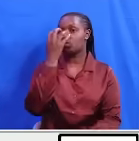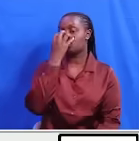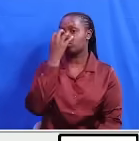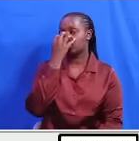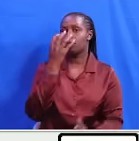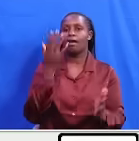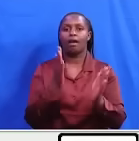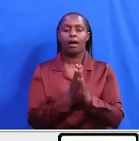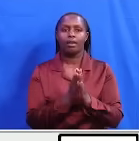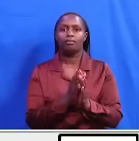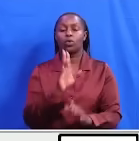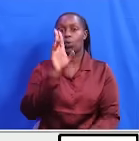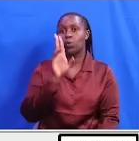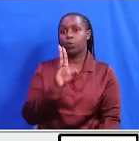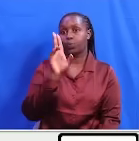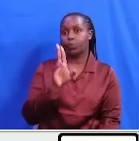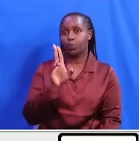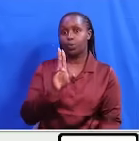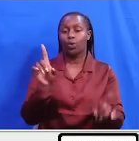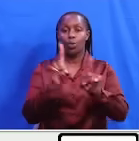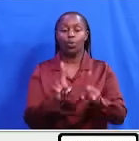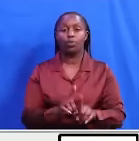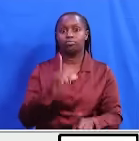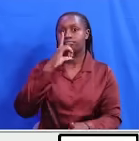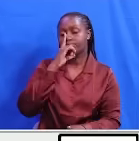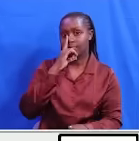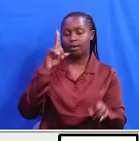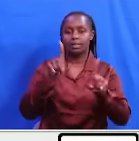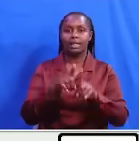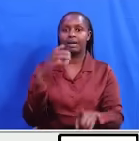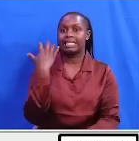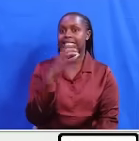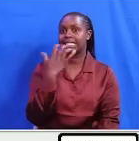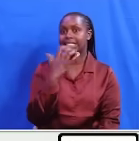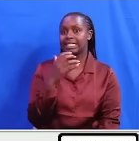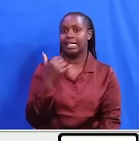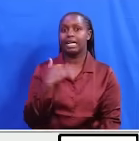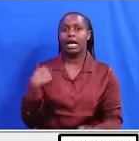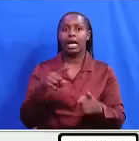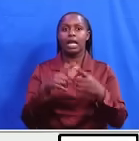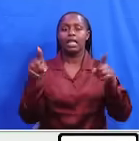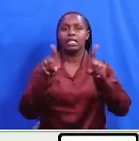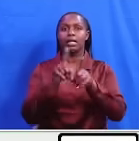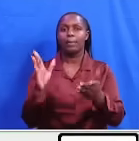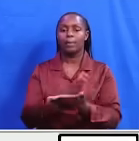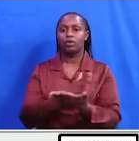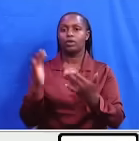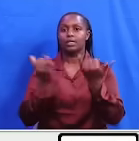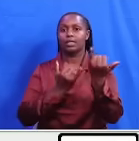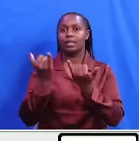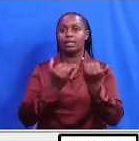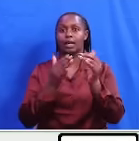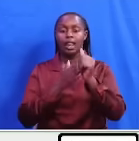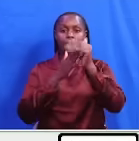Kenyatta, Deputy President Kithure Kindiki and former Deputy President Rigathi Gachagua shared the same platform on Saturday. The leaders attending